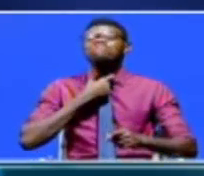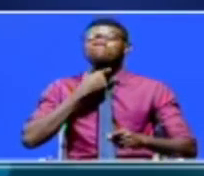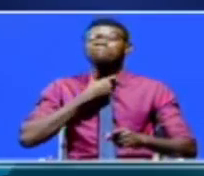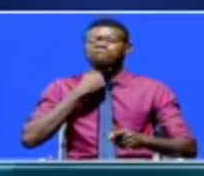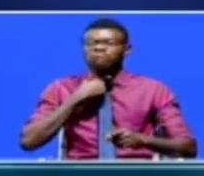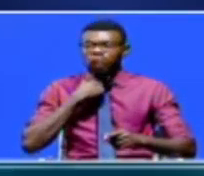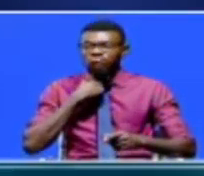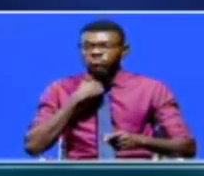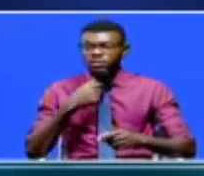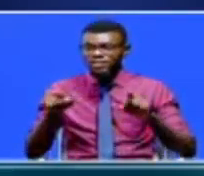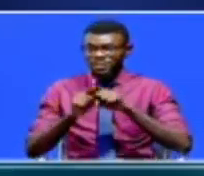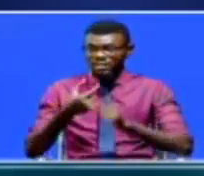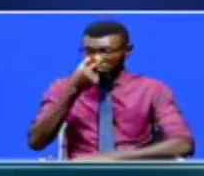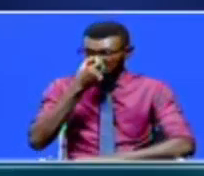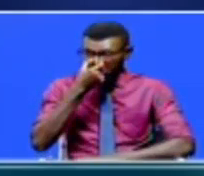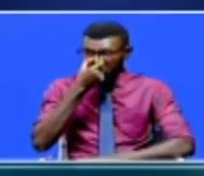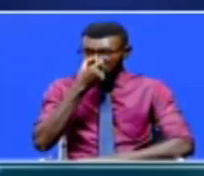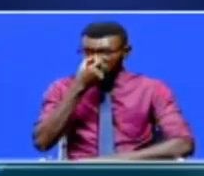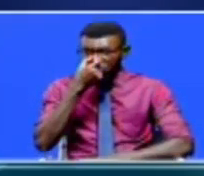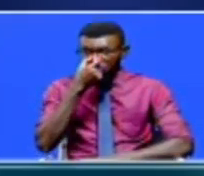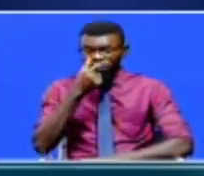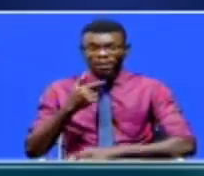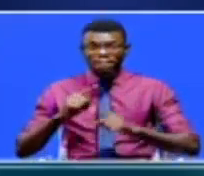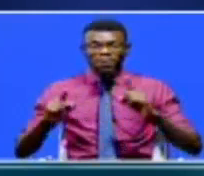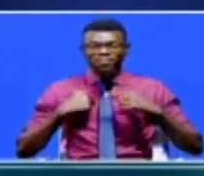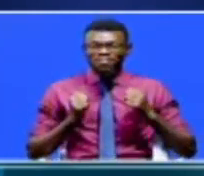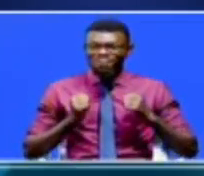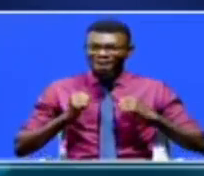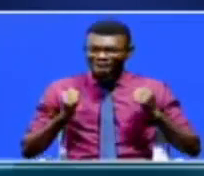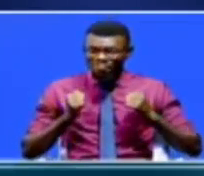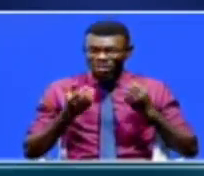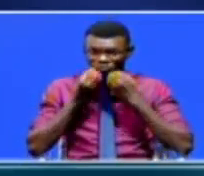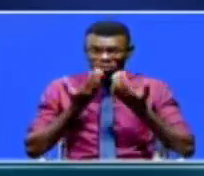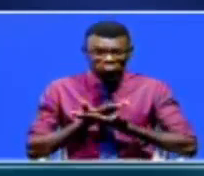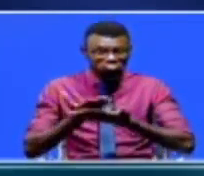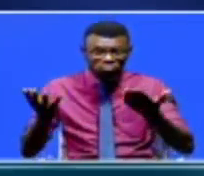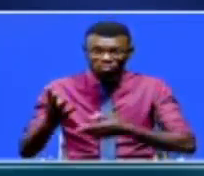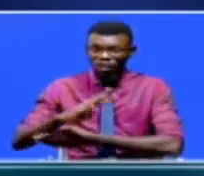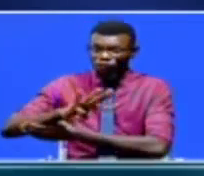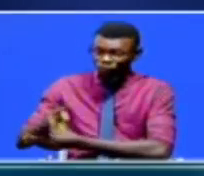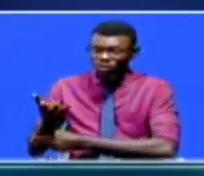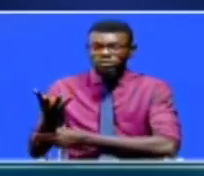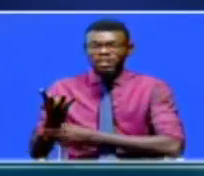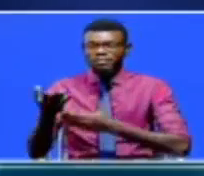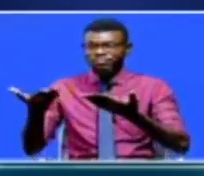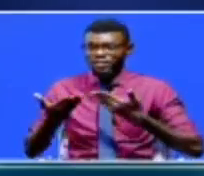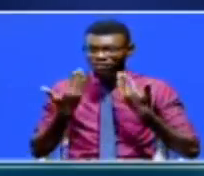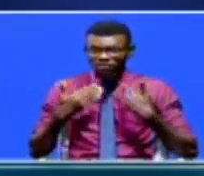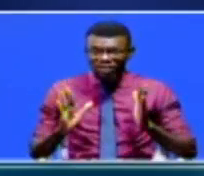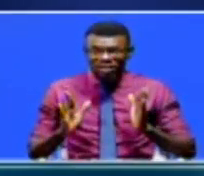nose. And I'm happy to inform the country that yesterday we received 4,000 samples. Today we have received an